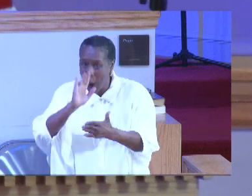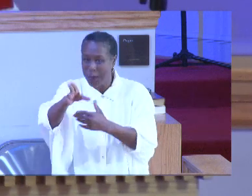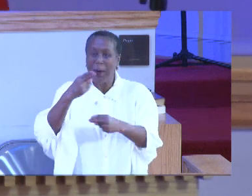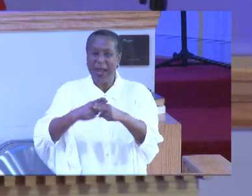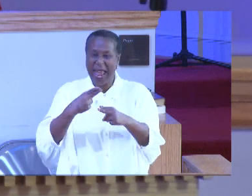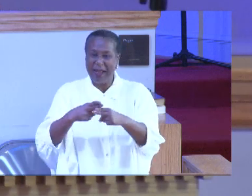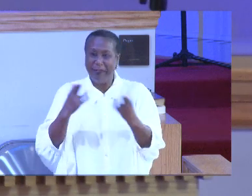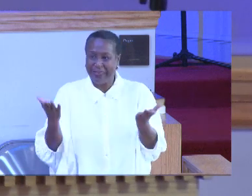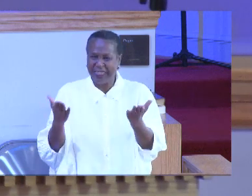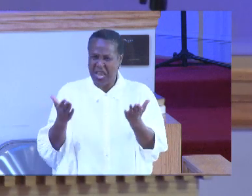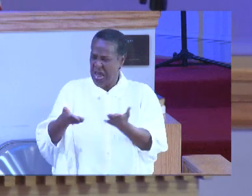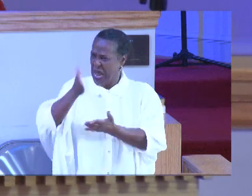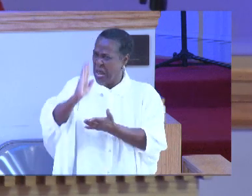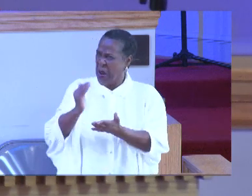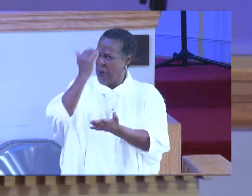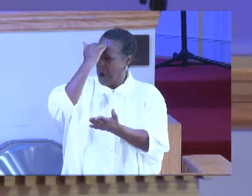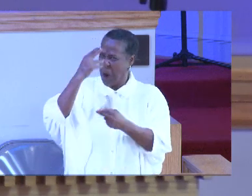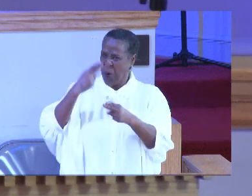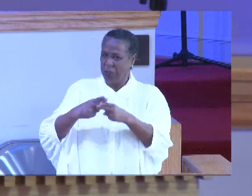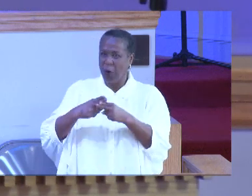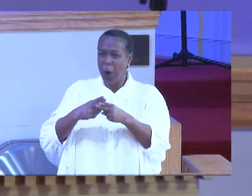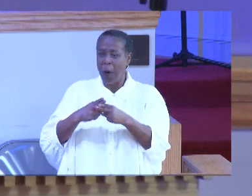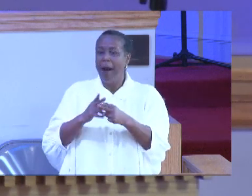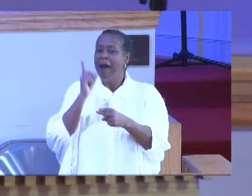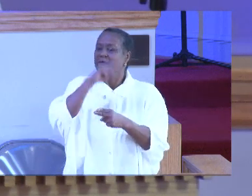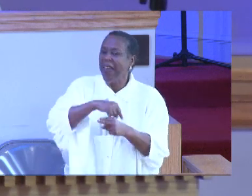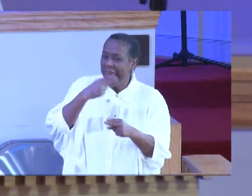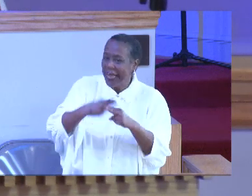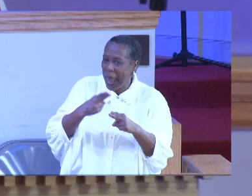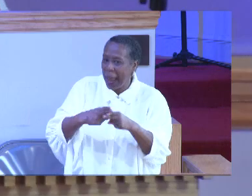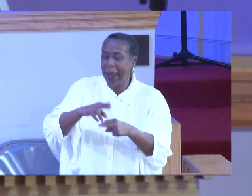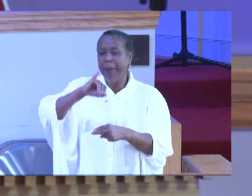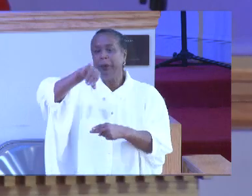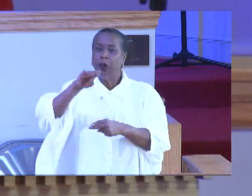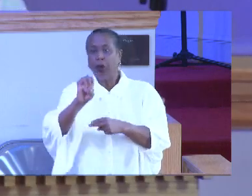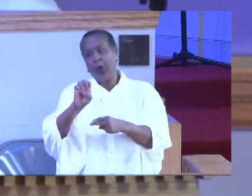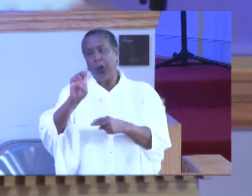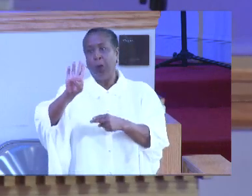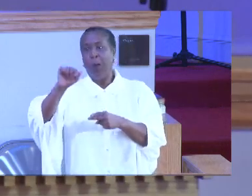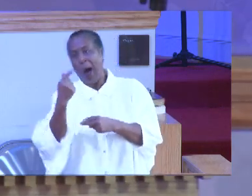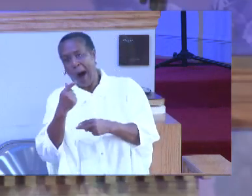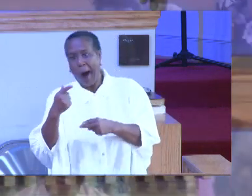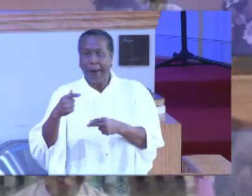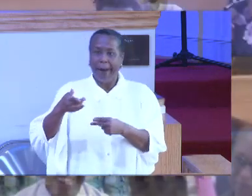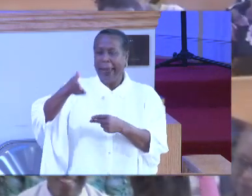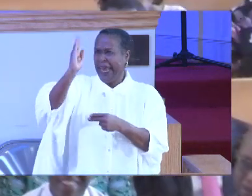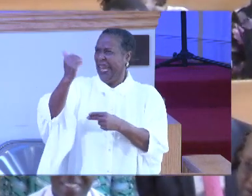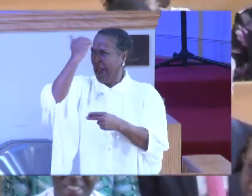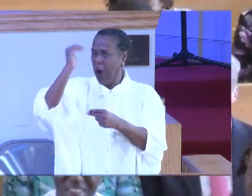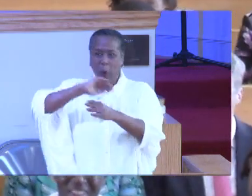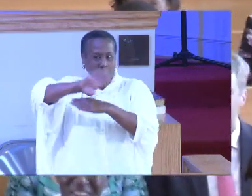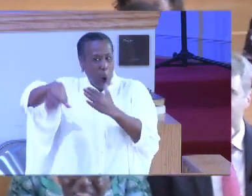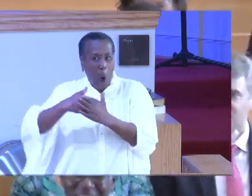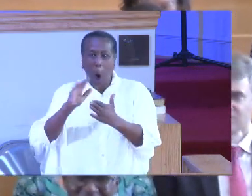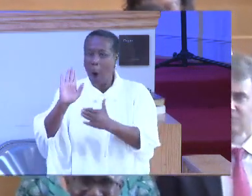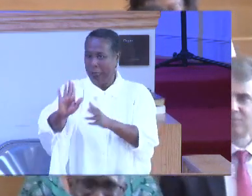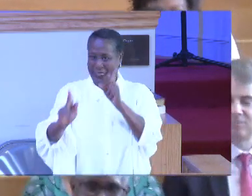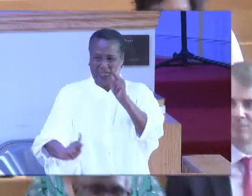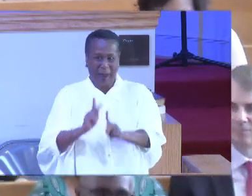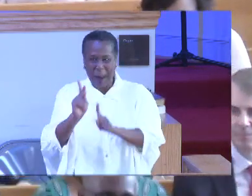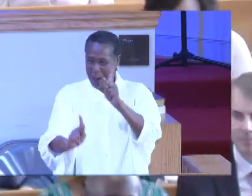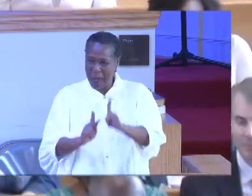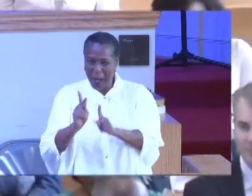He knows some June bugs. He knows some Raby Ray Rays. He knows all of his people by